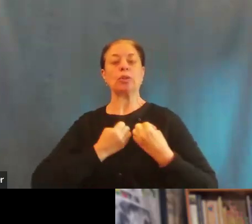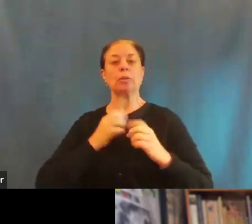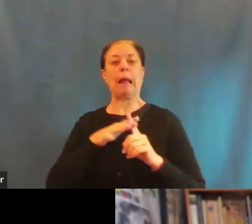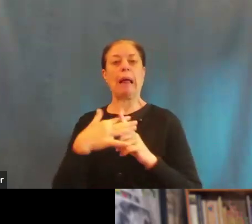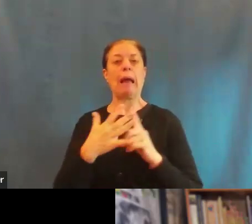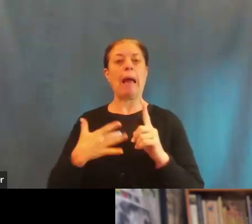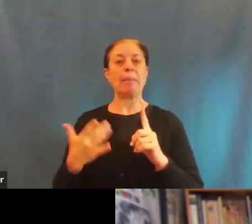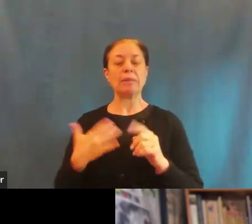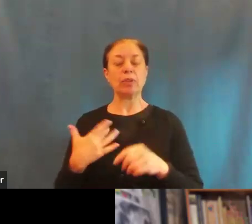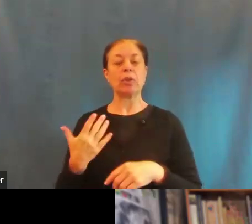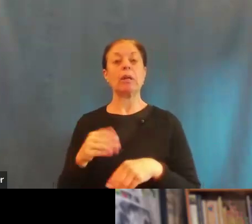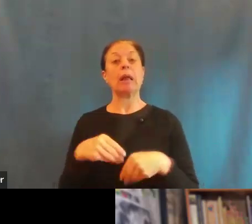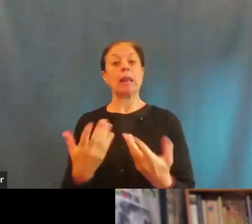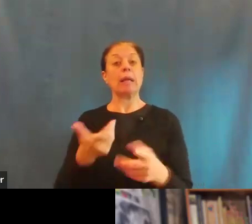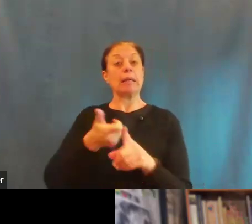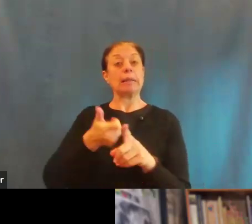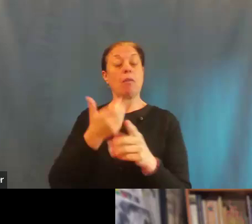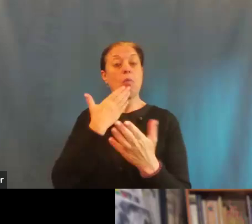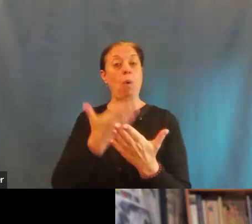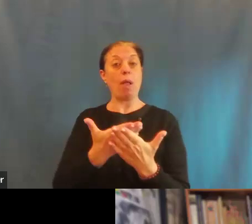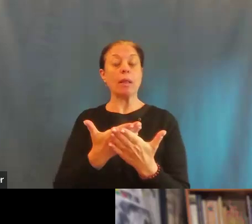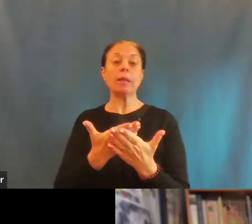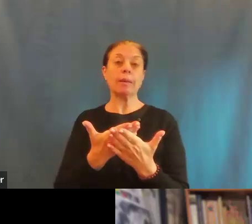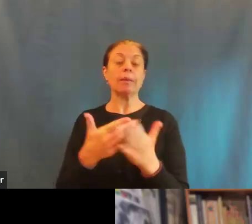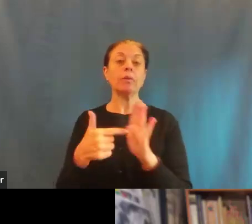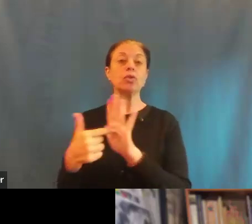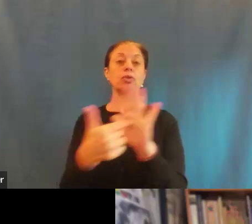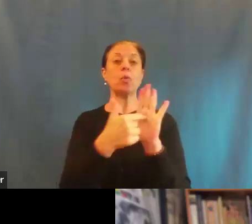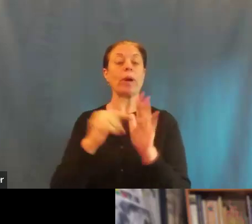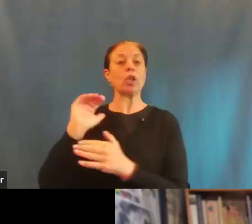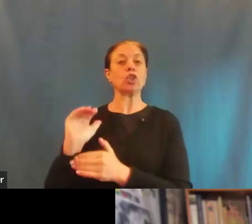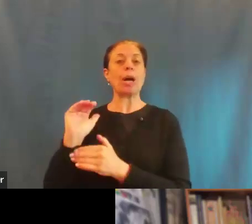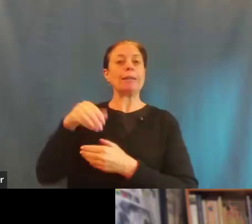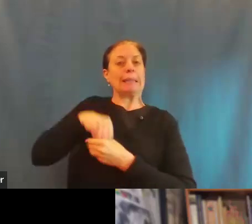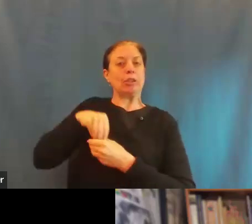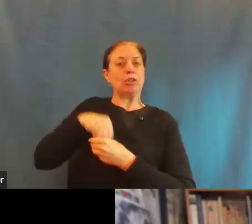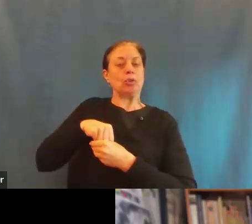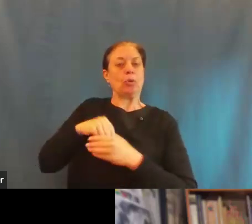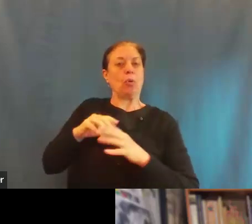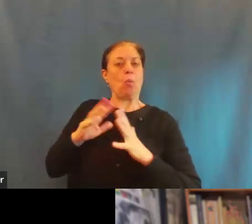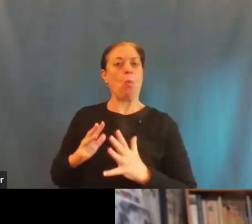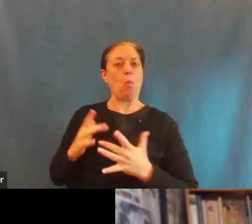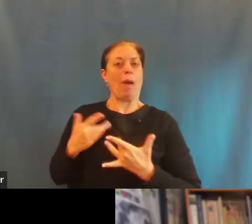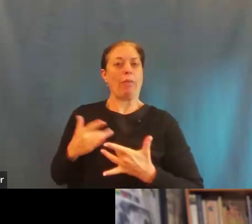atmosphere, and it lended itself well to showing kind of a child's internal weather.